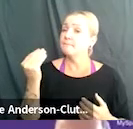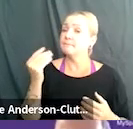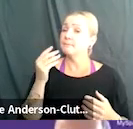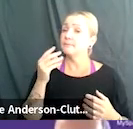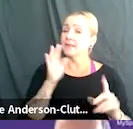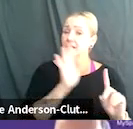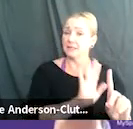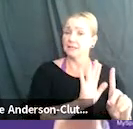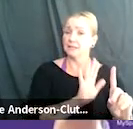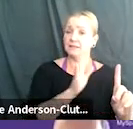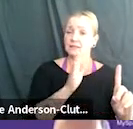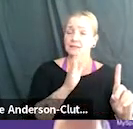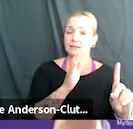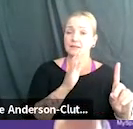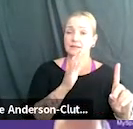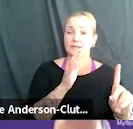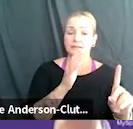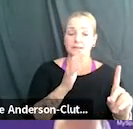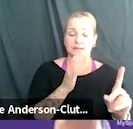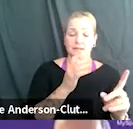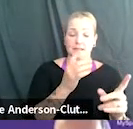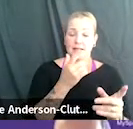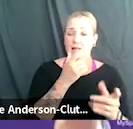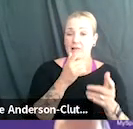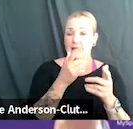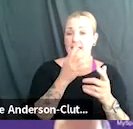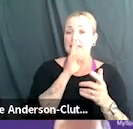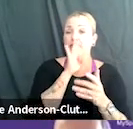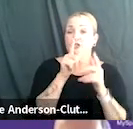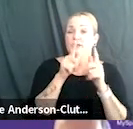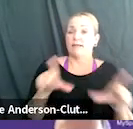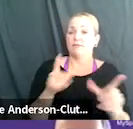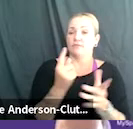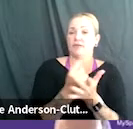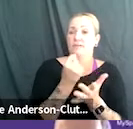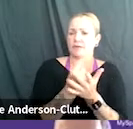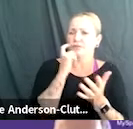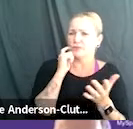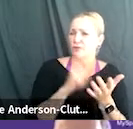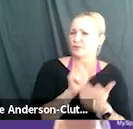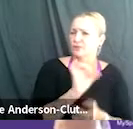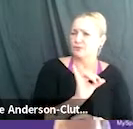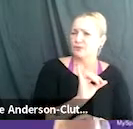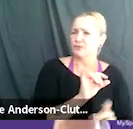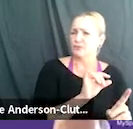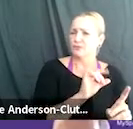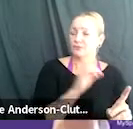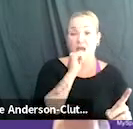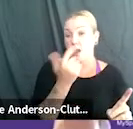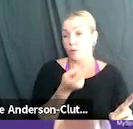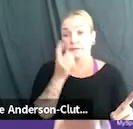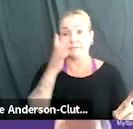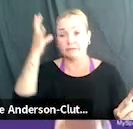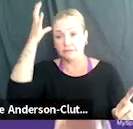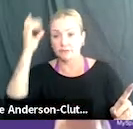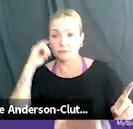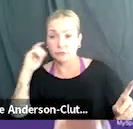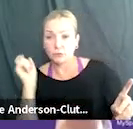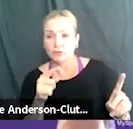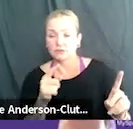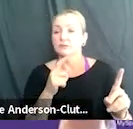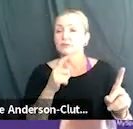they were working with privately had also noticed it over this sort of gradual loss of skills over time in the area of